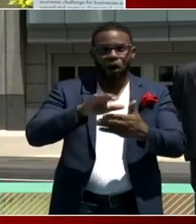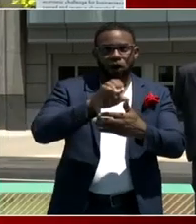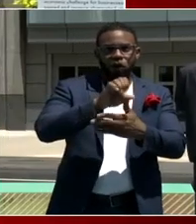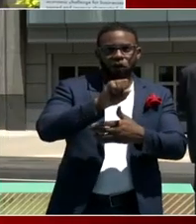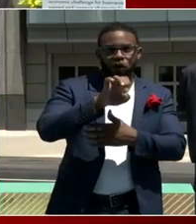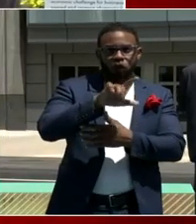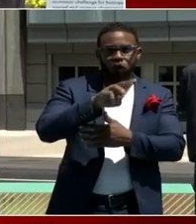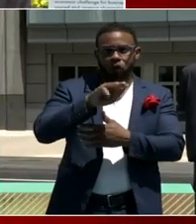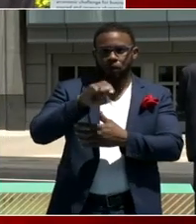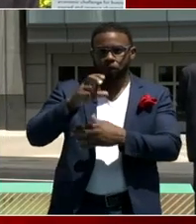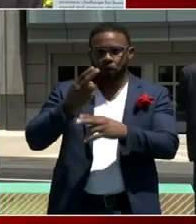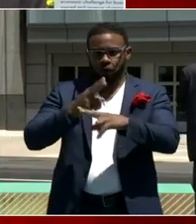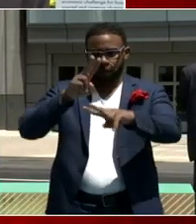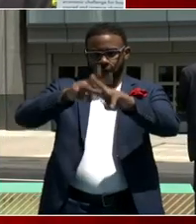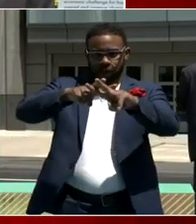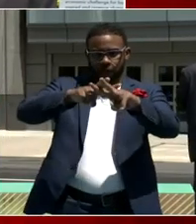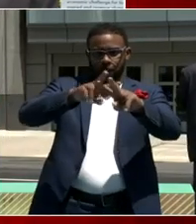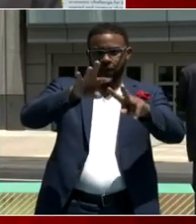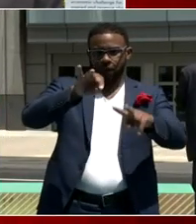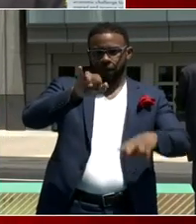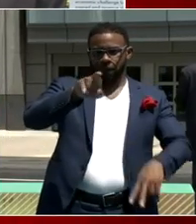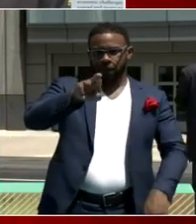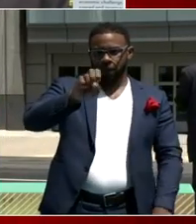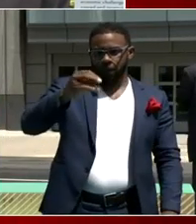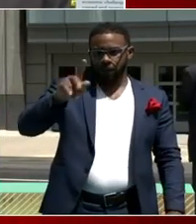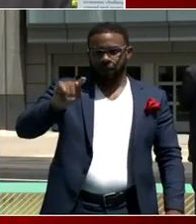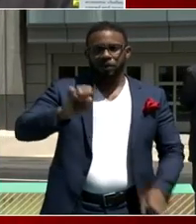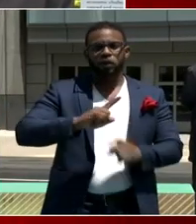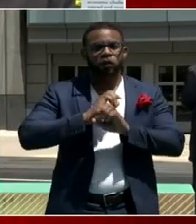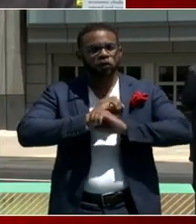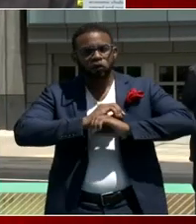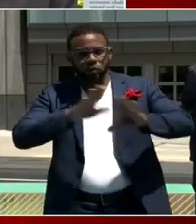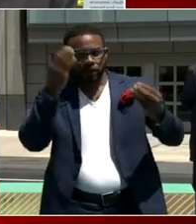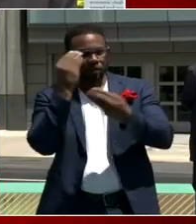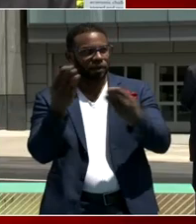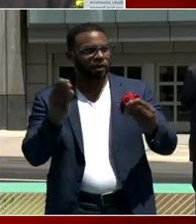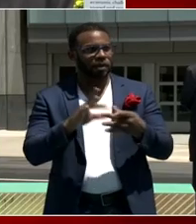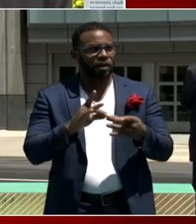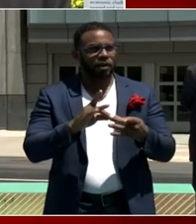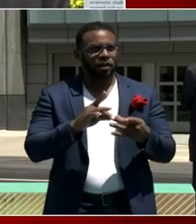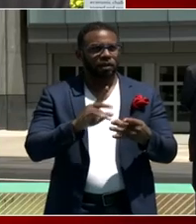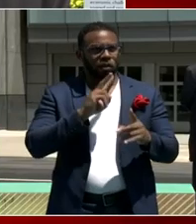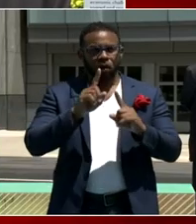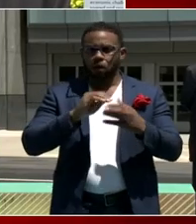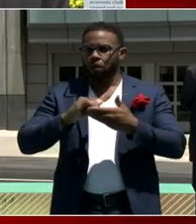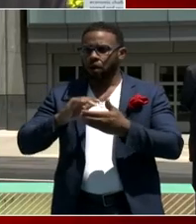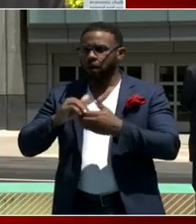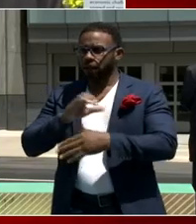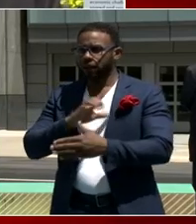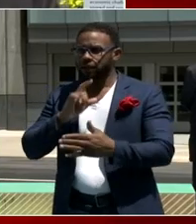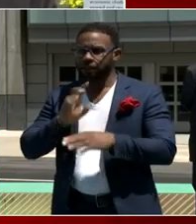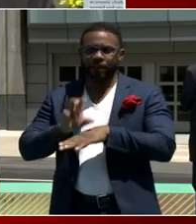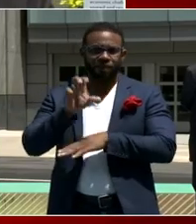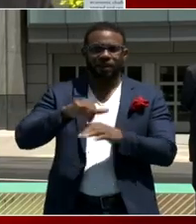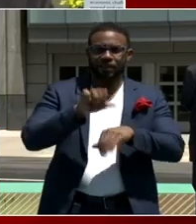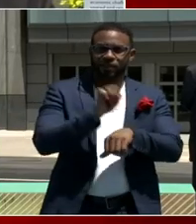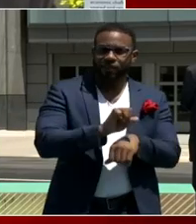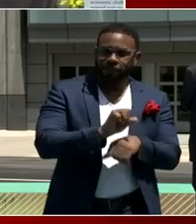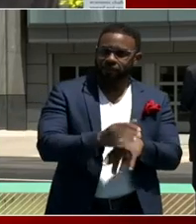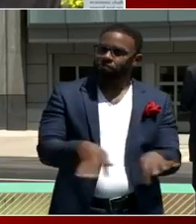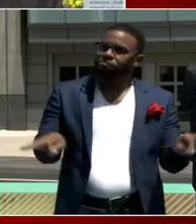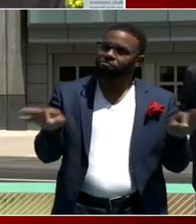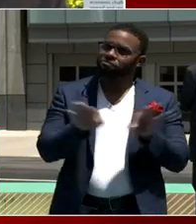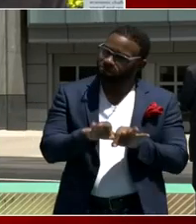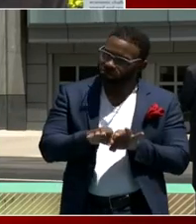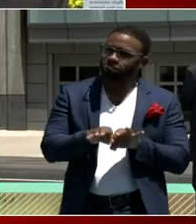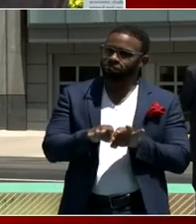media, use the hashtag #FairShot, and make sure we spread the message. And we talk to our partners on the council and say that investing in jobs is